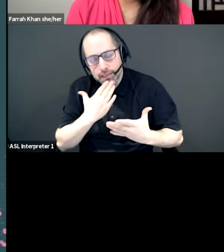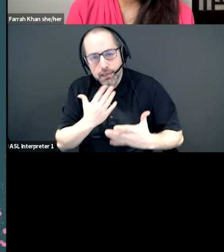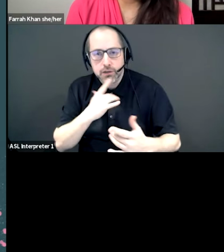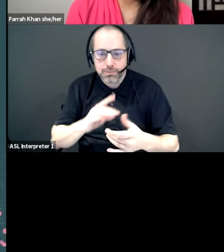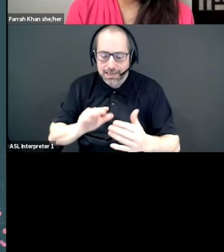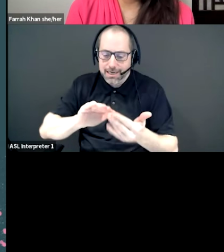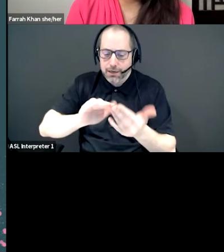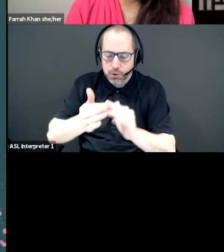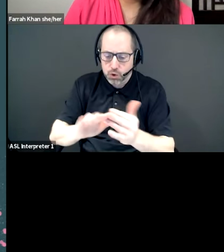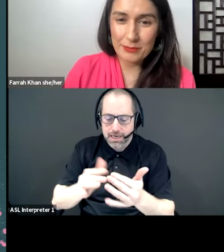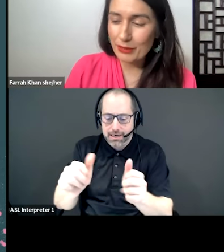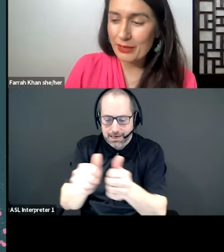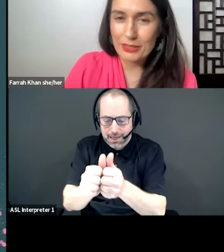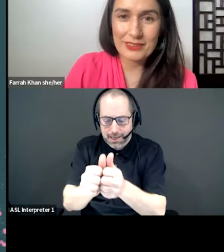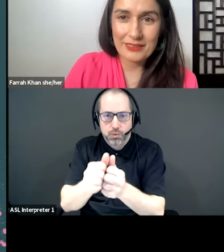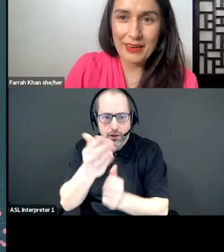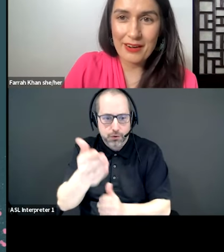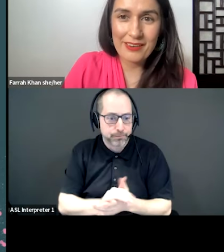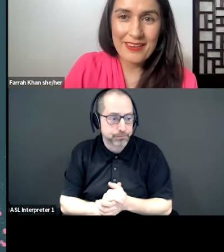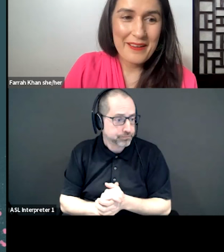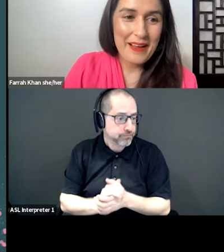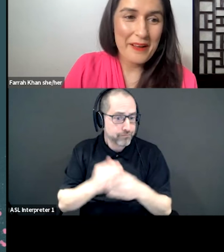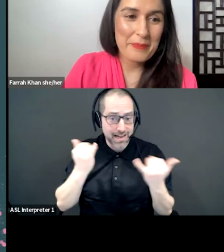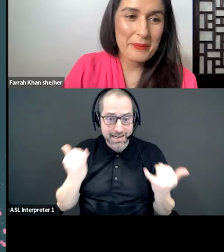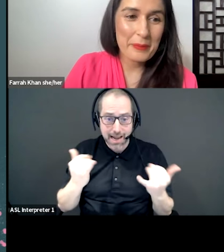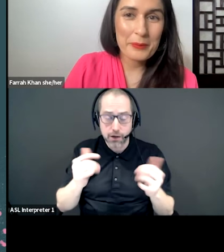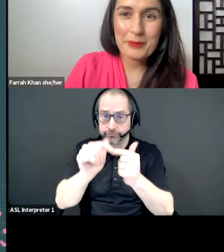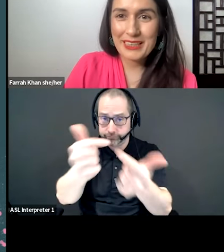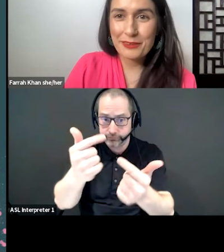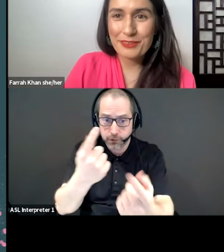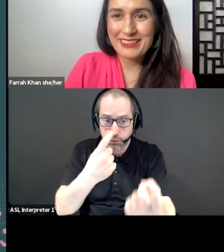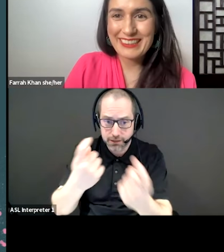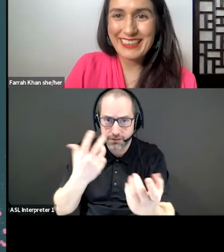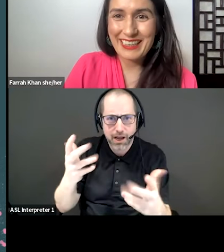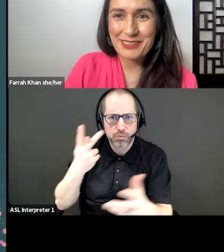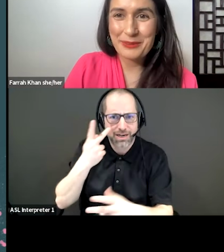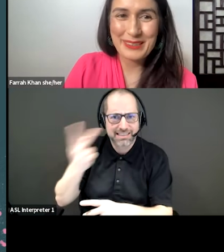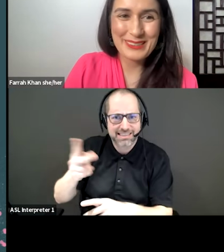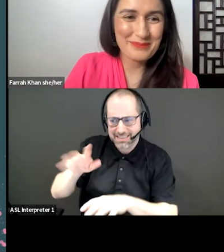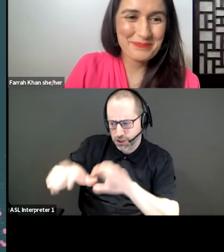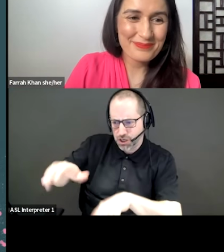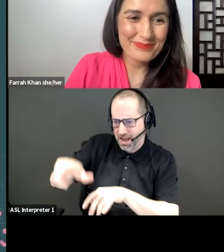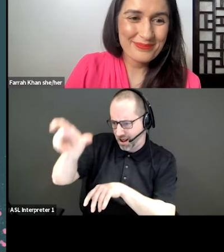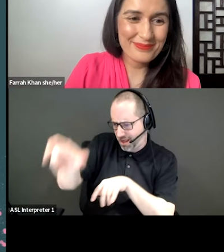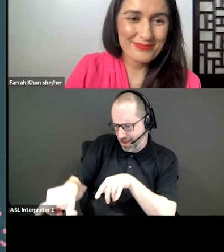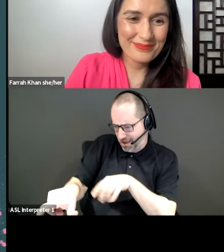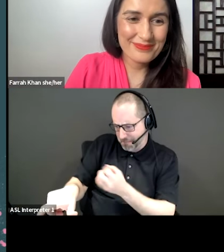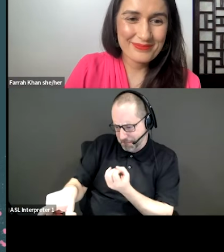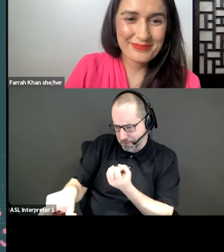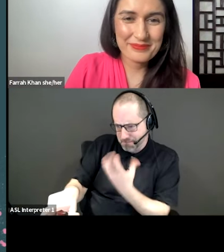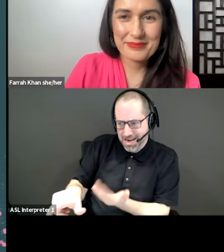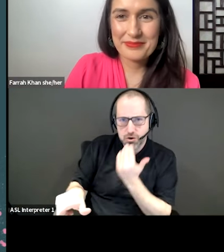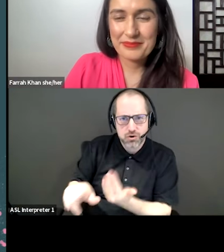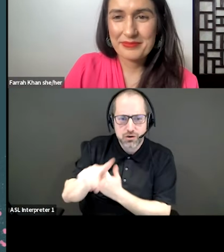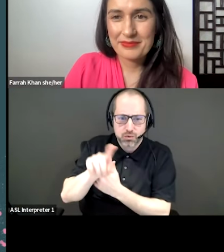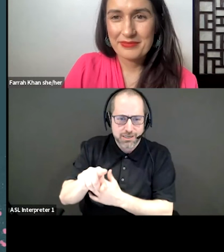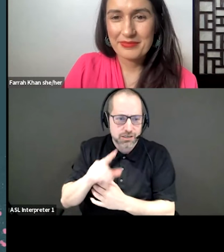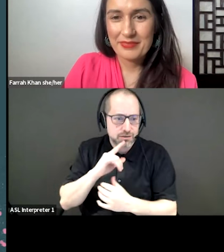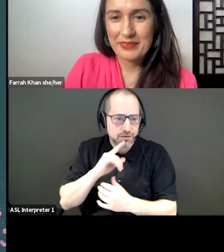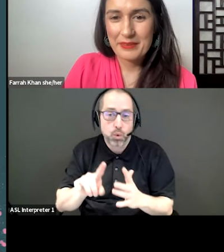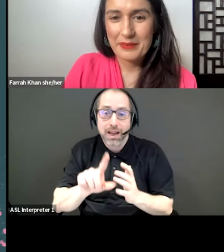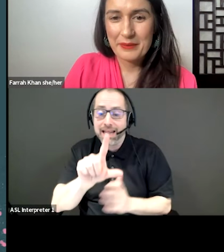some questions. I already see some great questions in there, but we'll send it over to Linda to get us through this. All right. Well, first